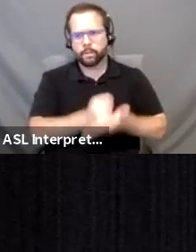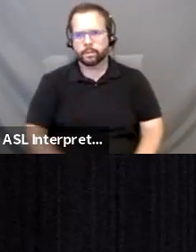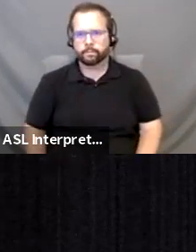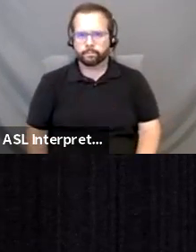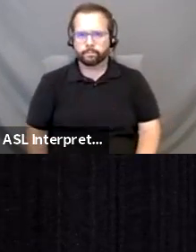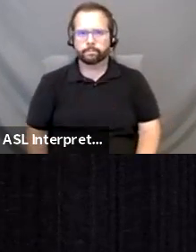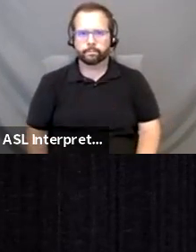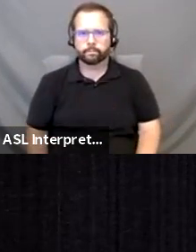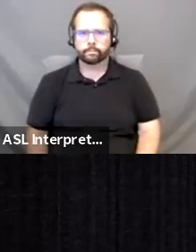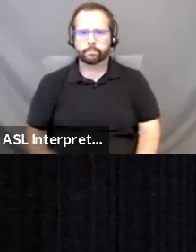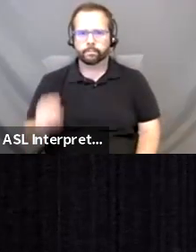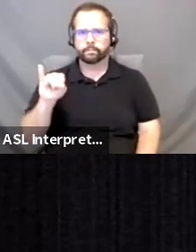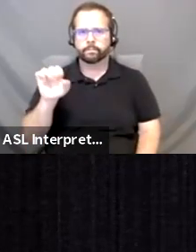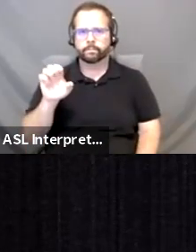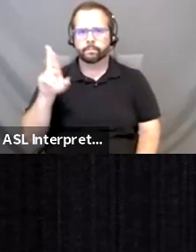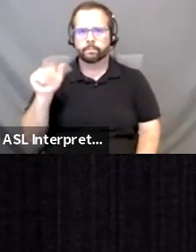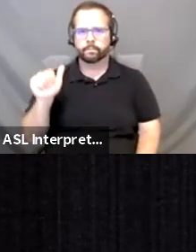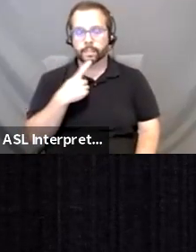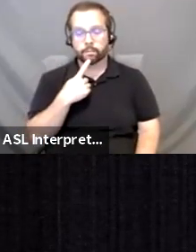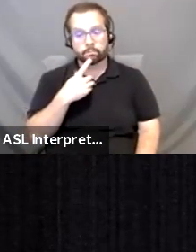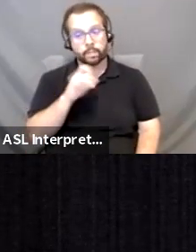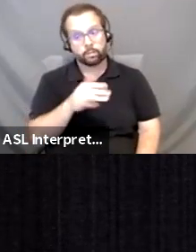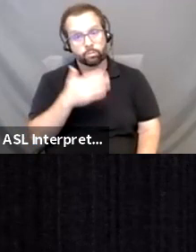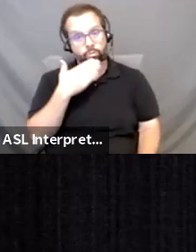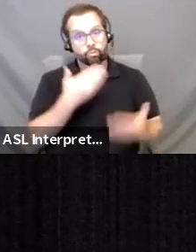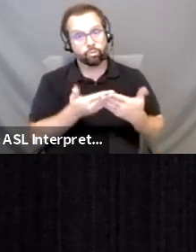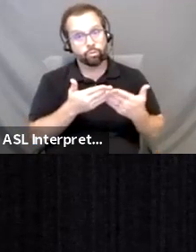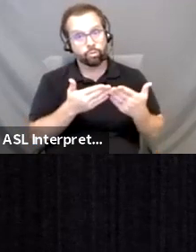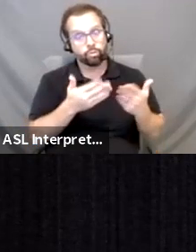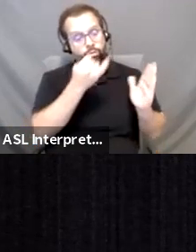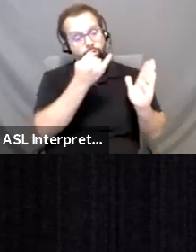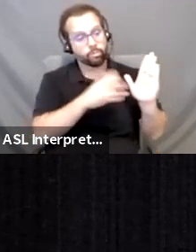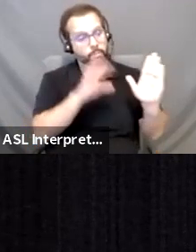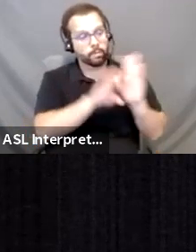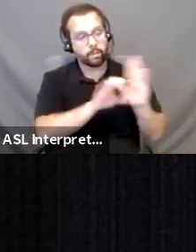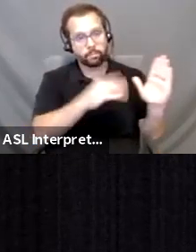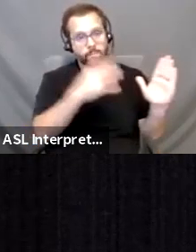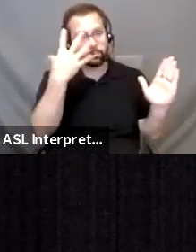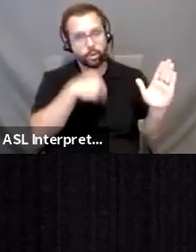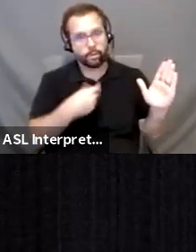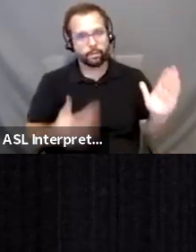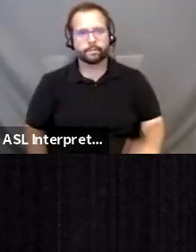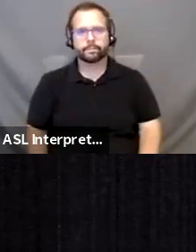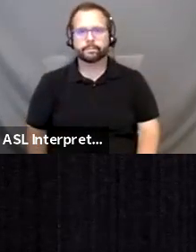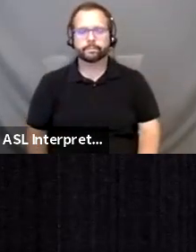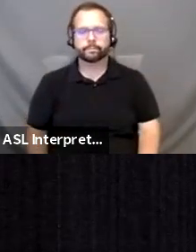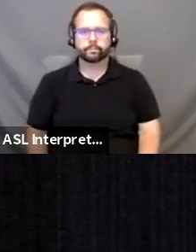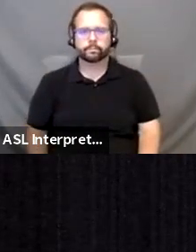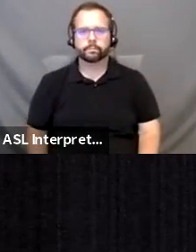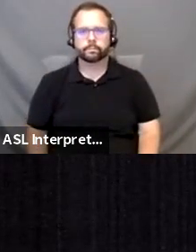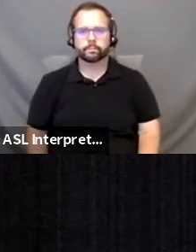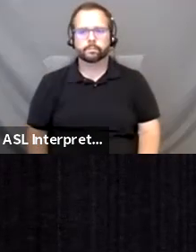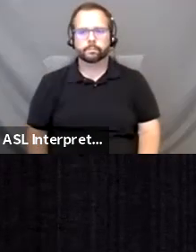Thank you for sharing that. That's a really amazing art piece that you shared with us. That was gorgeous.